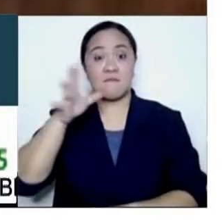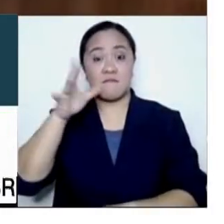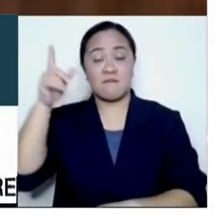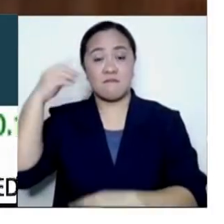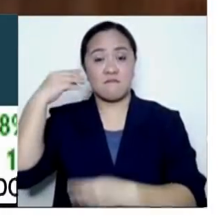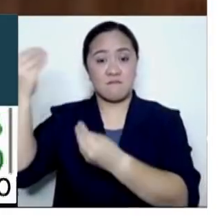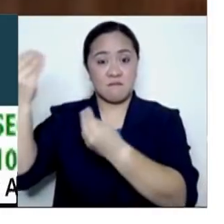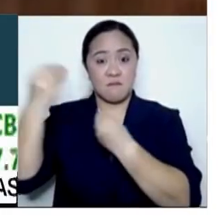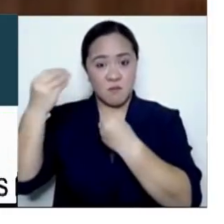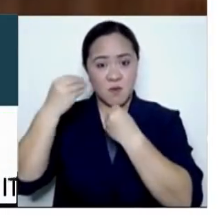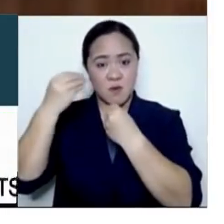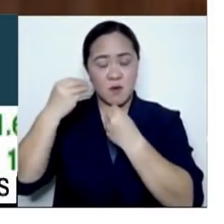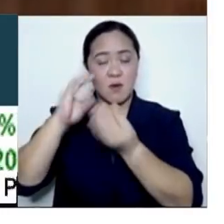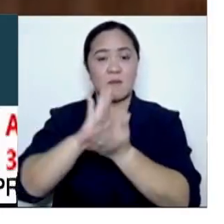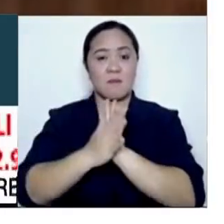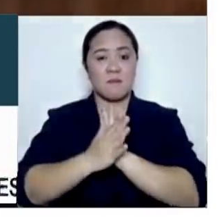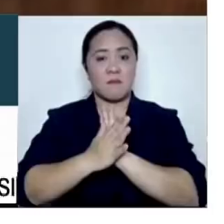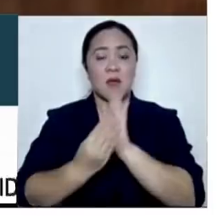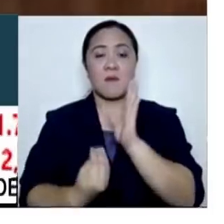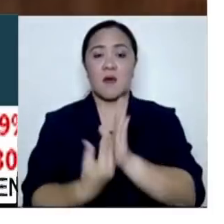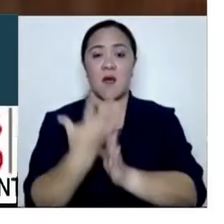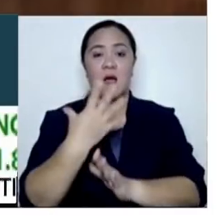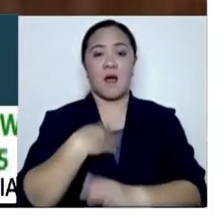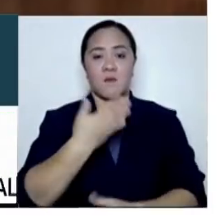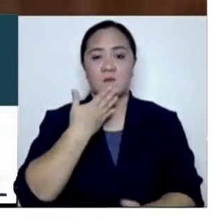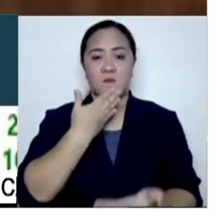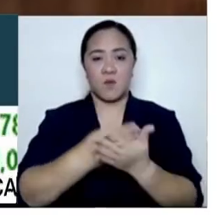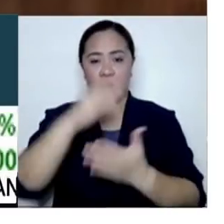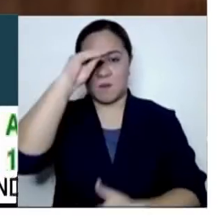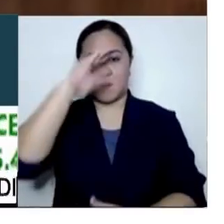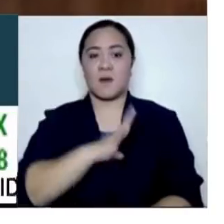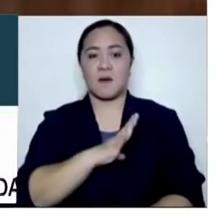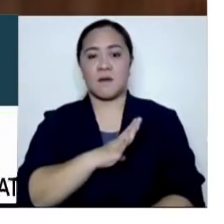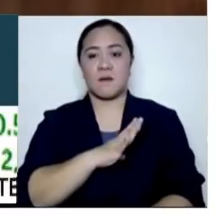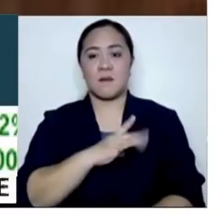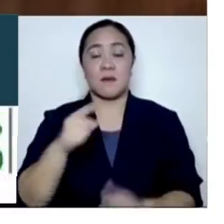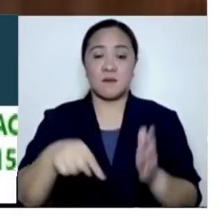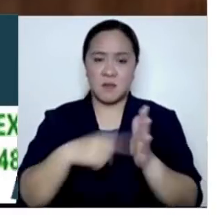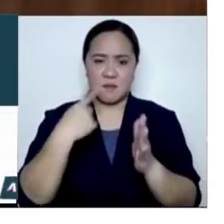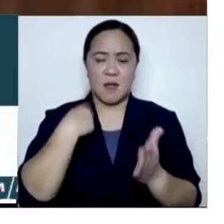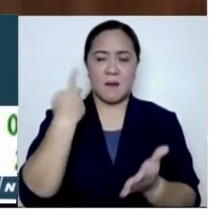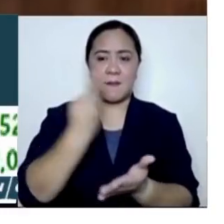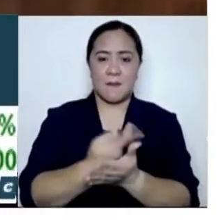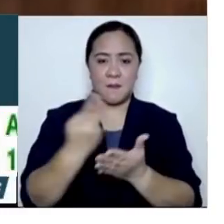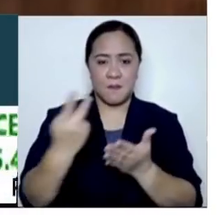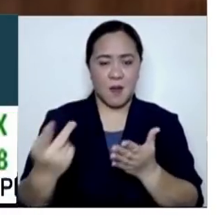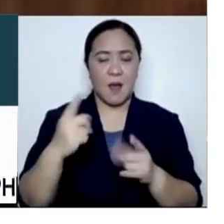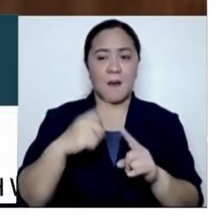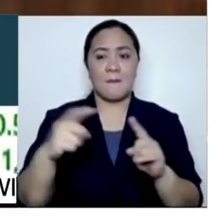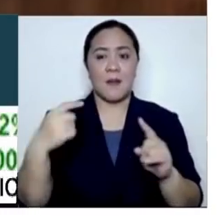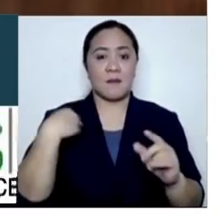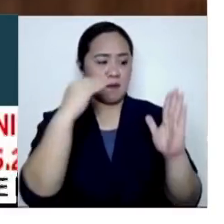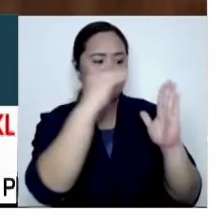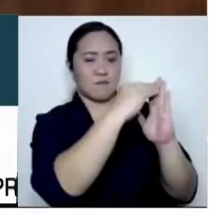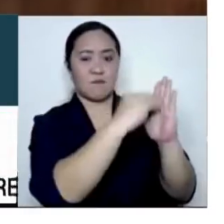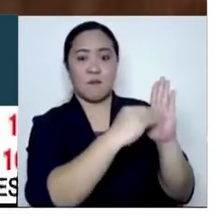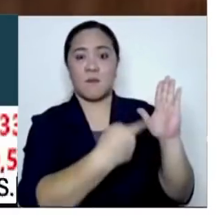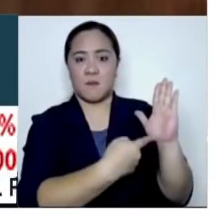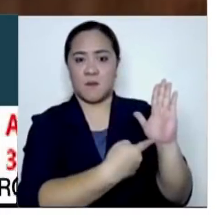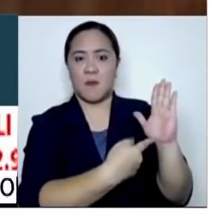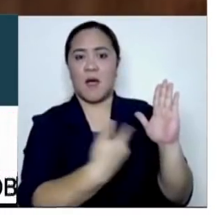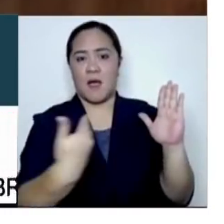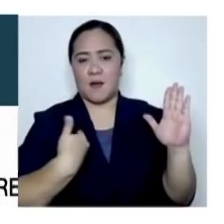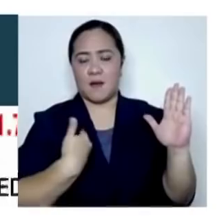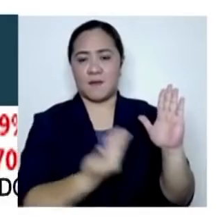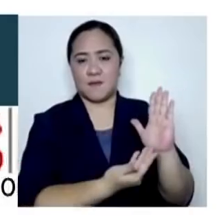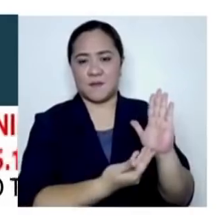to be a good man. I try to be that. Sometimes I fail. But most of the time, I've done it and my record speaks for itself.